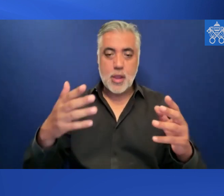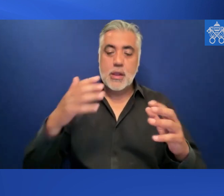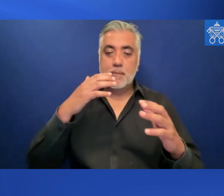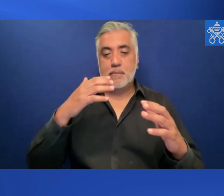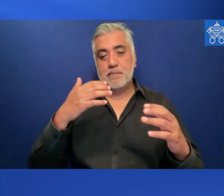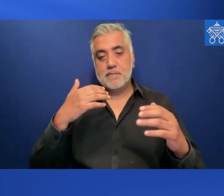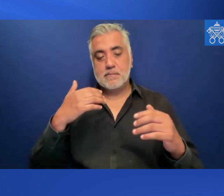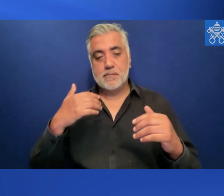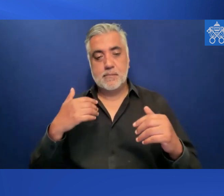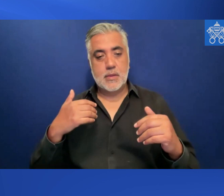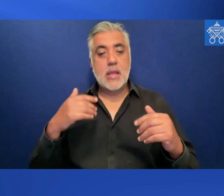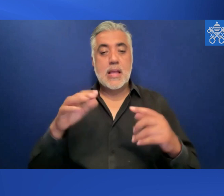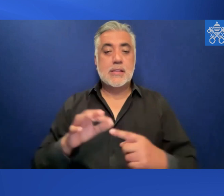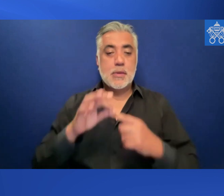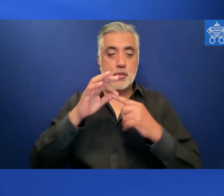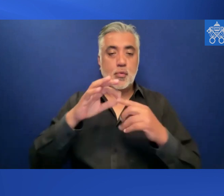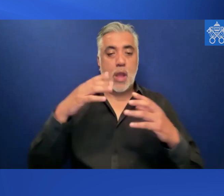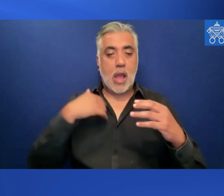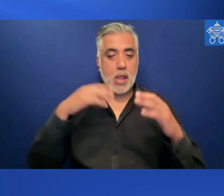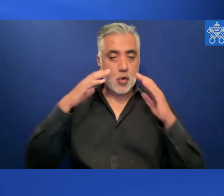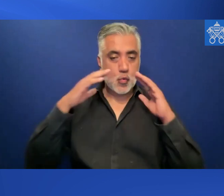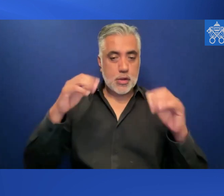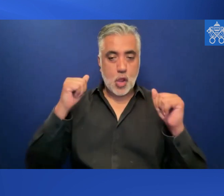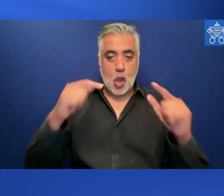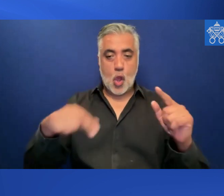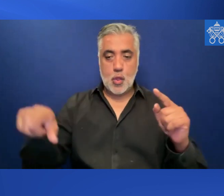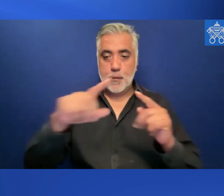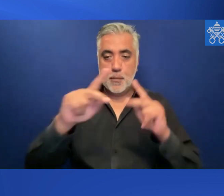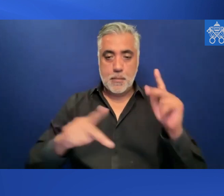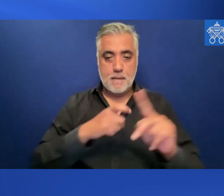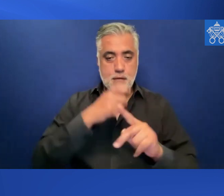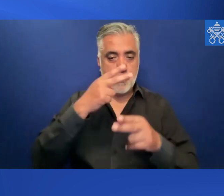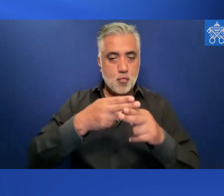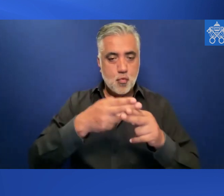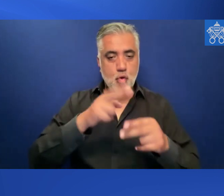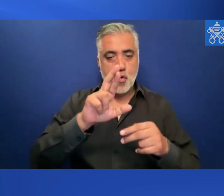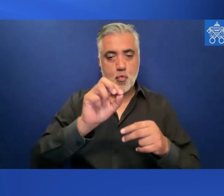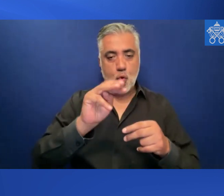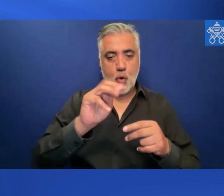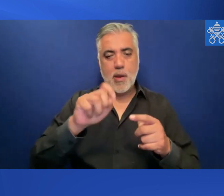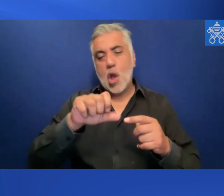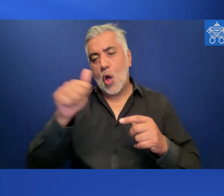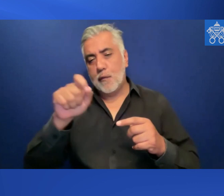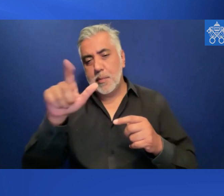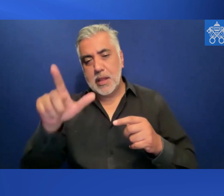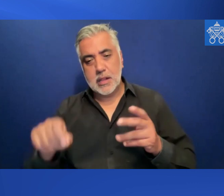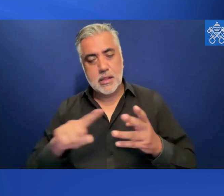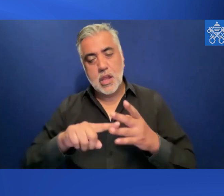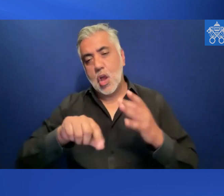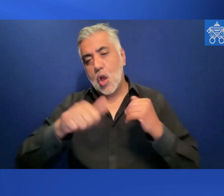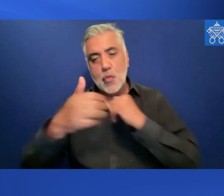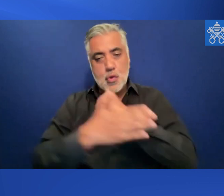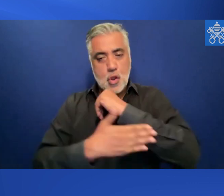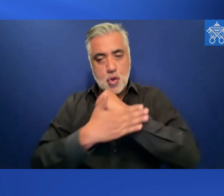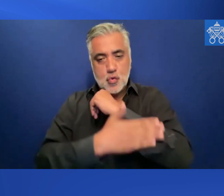So I invite you to continue to accompany me with your prayers. In a special way, I greet all of you people of Rome and many pilgrims from Italy